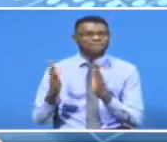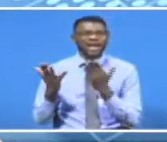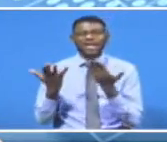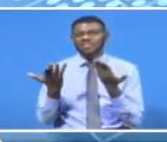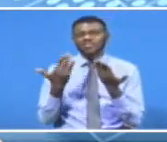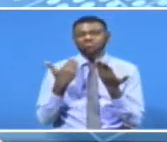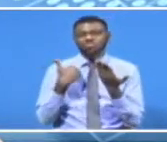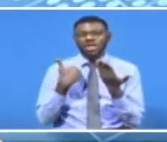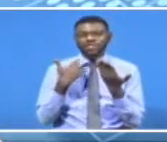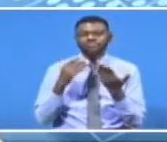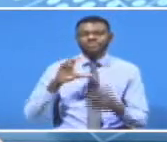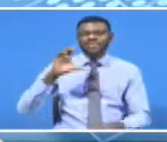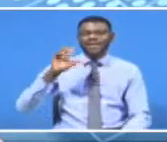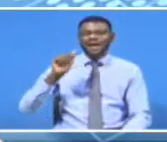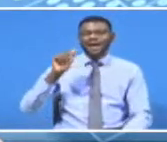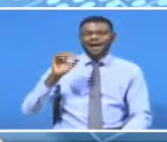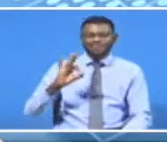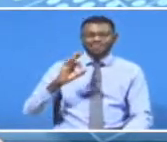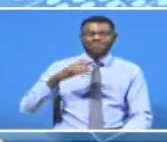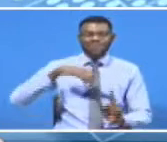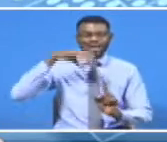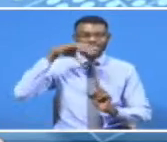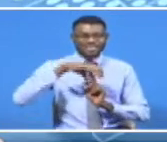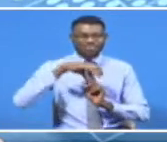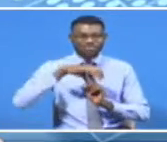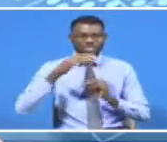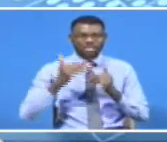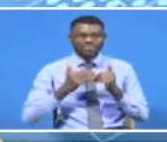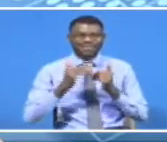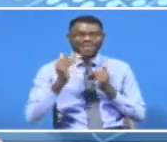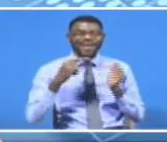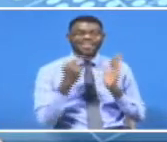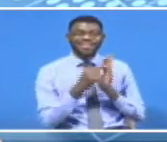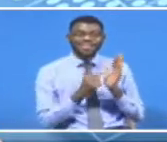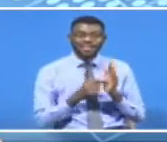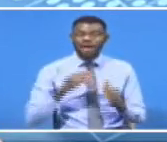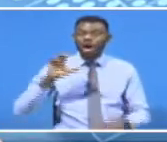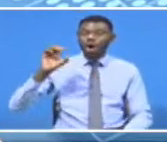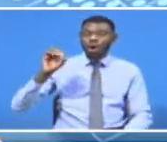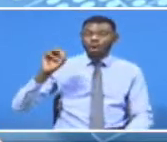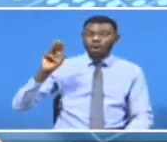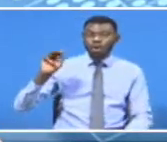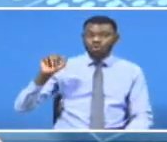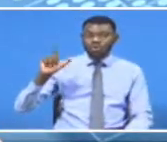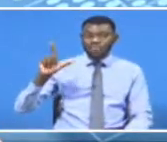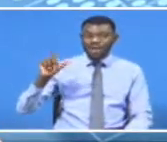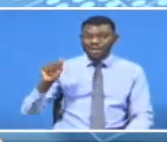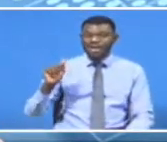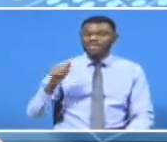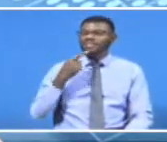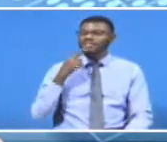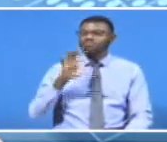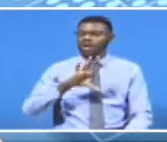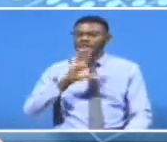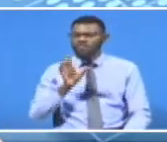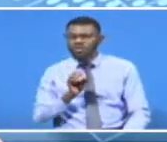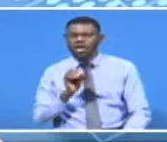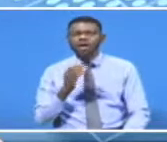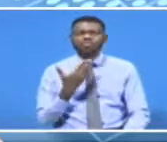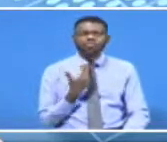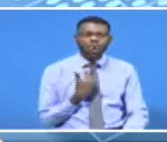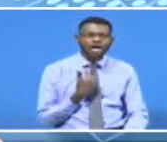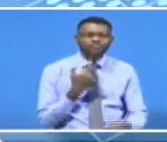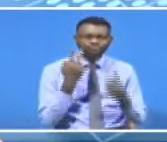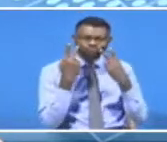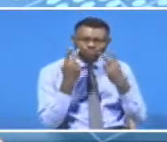CAF Championship League football next season. According to Omalla, the continental stage will offer players a